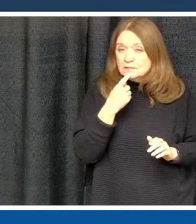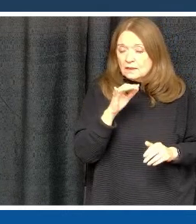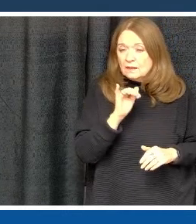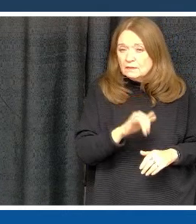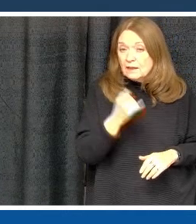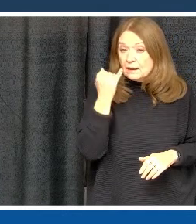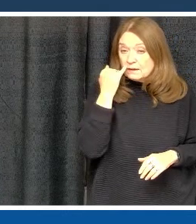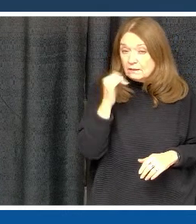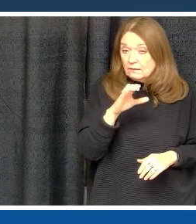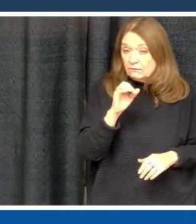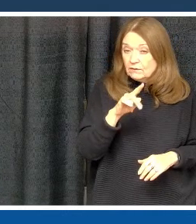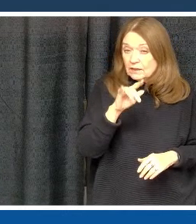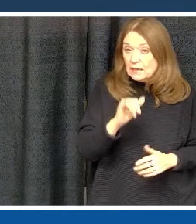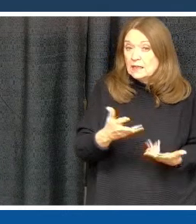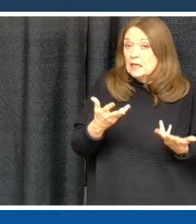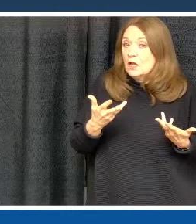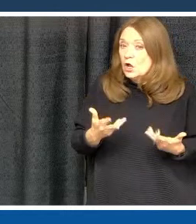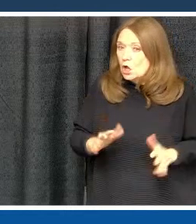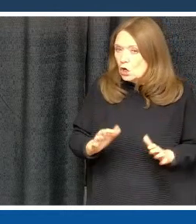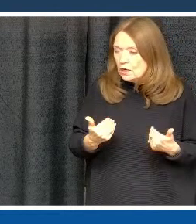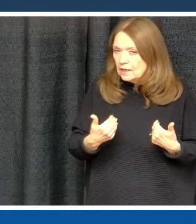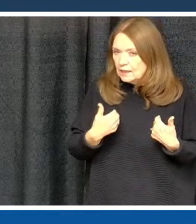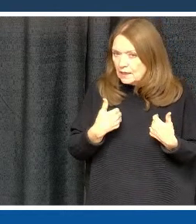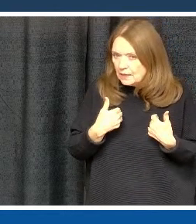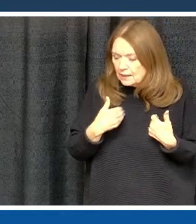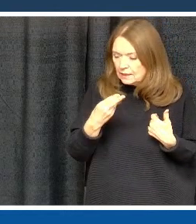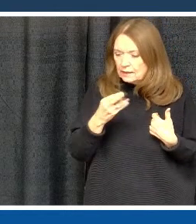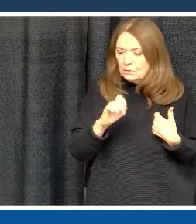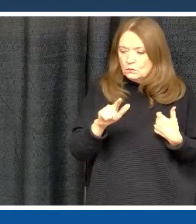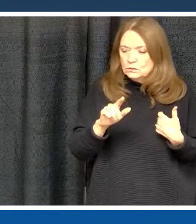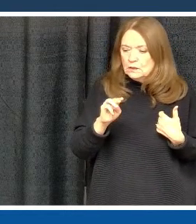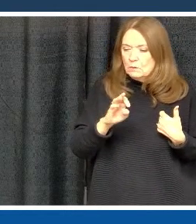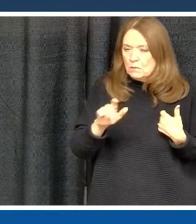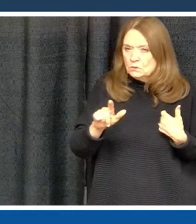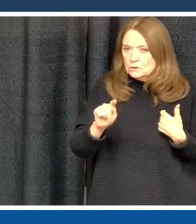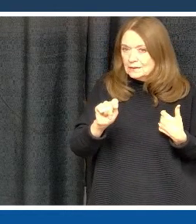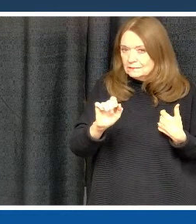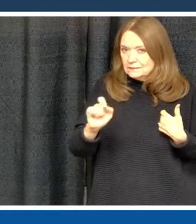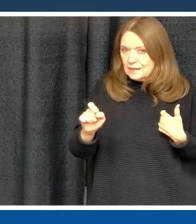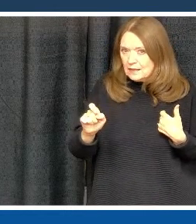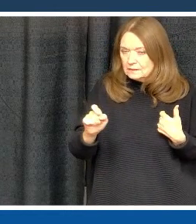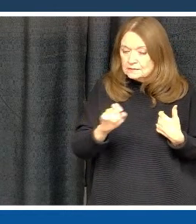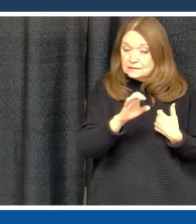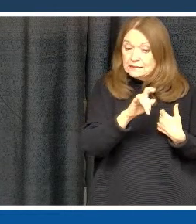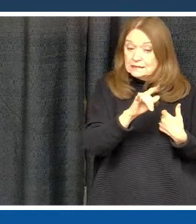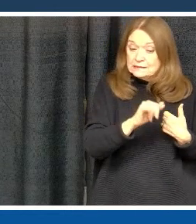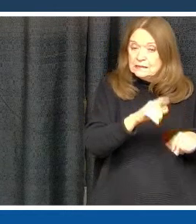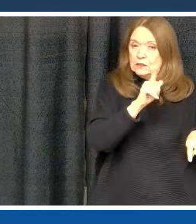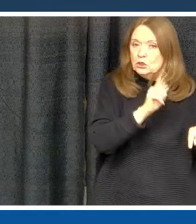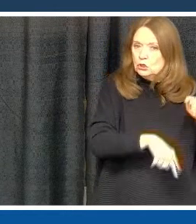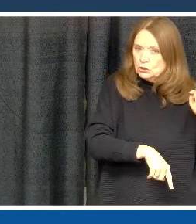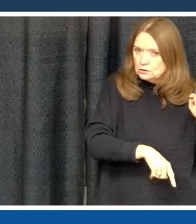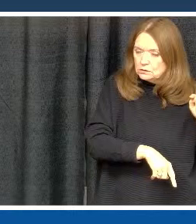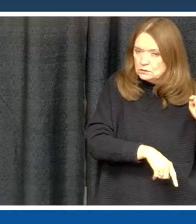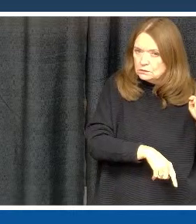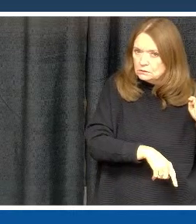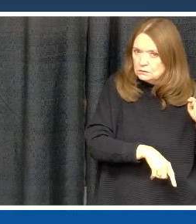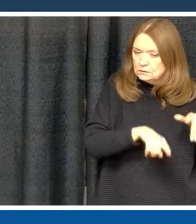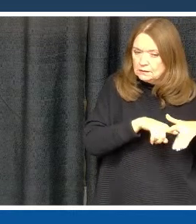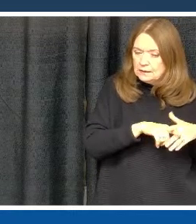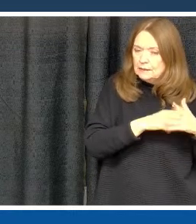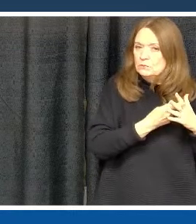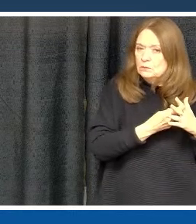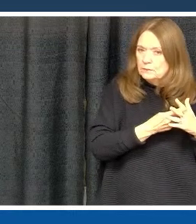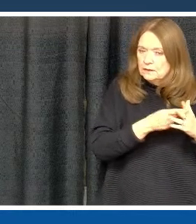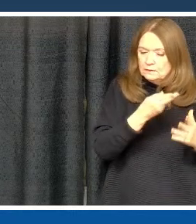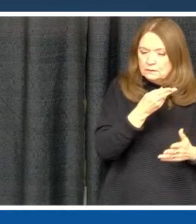if a county already had a hotel motel tax, the city could not implement a hotel